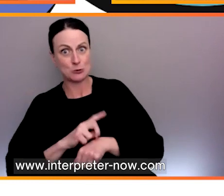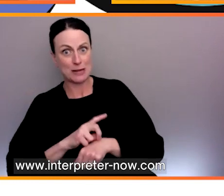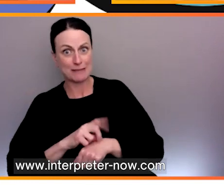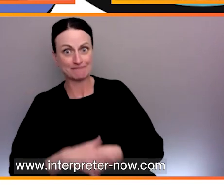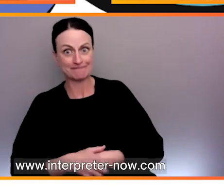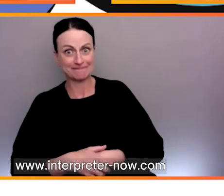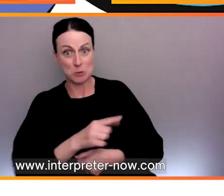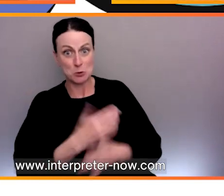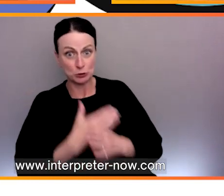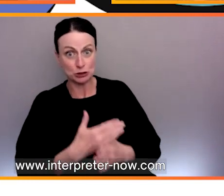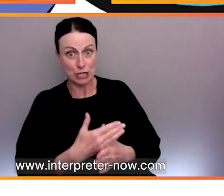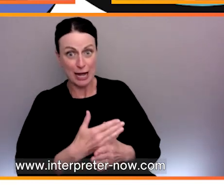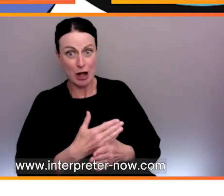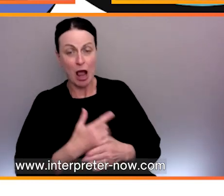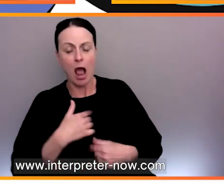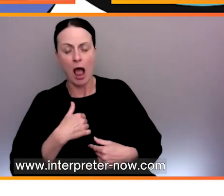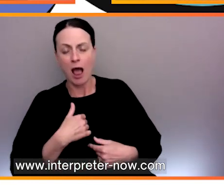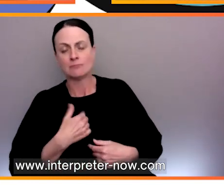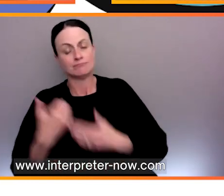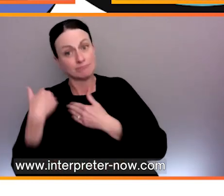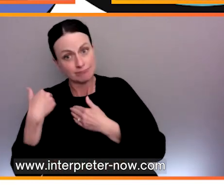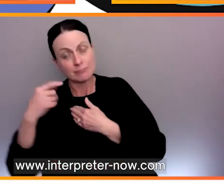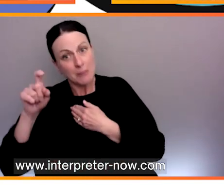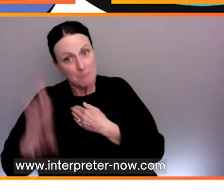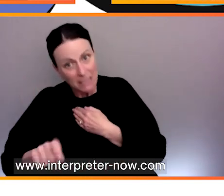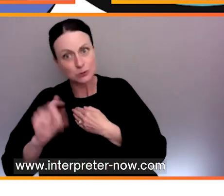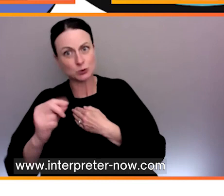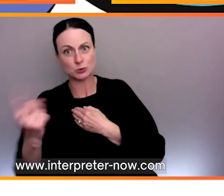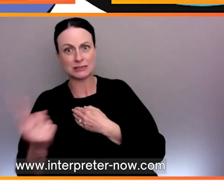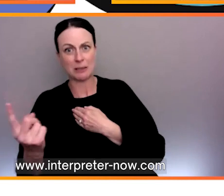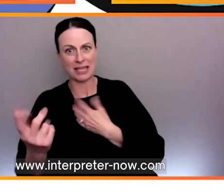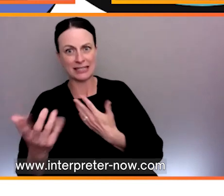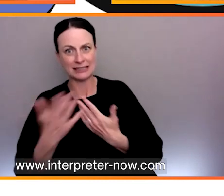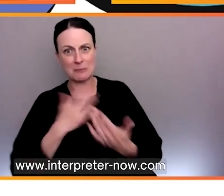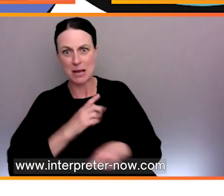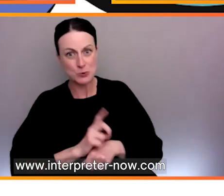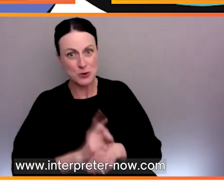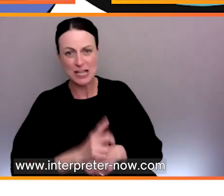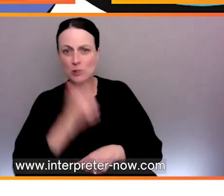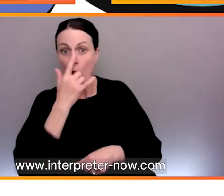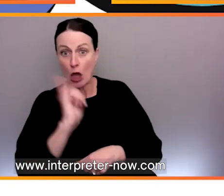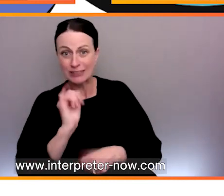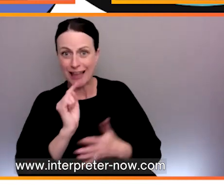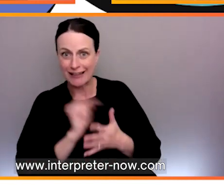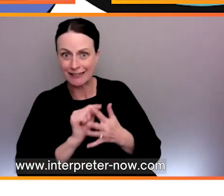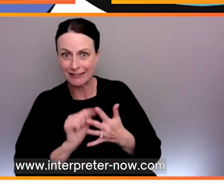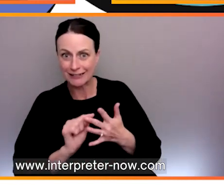required to do something. So let's talk about what that looks like. Have you gone to HR yet?